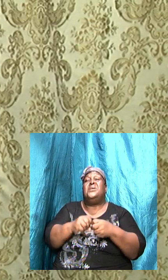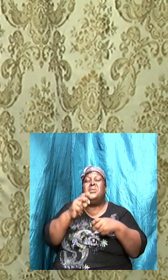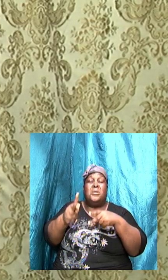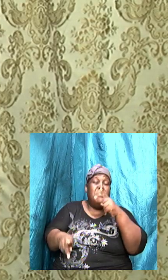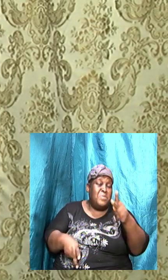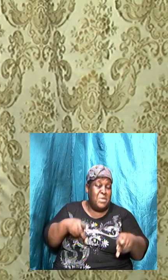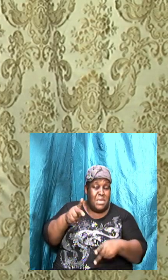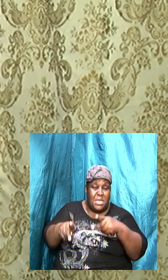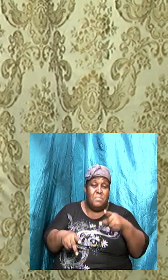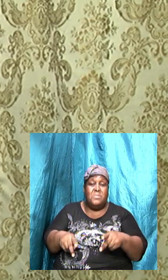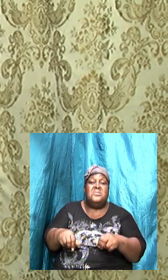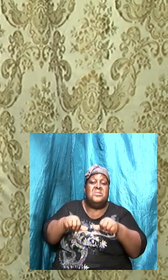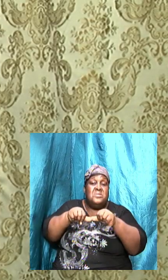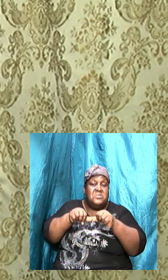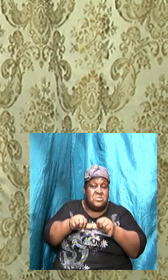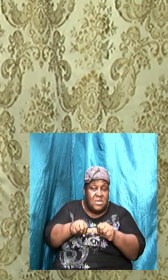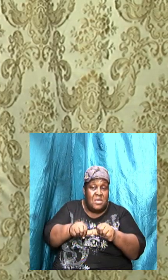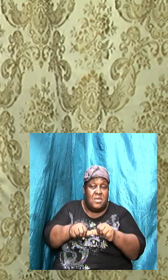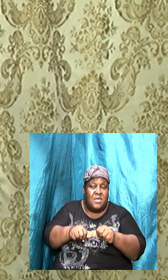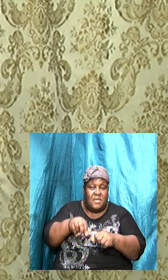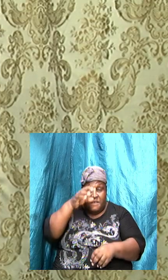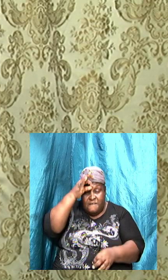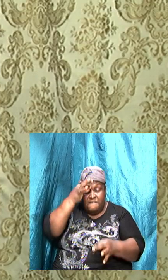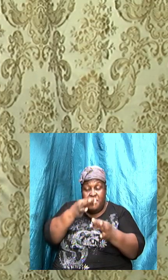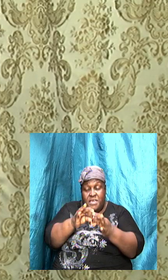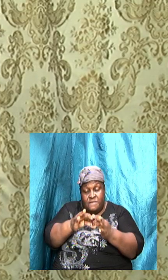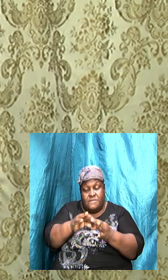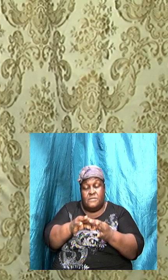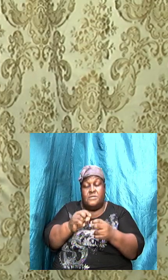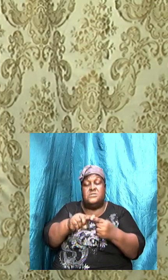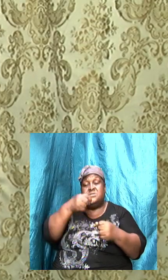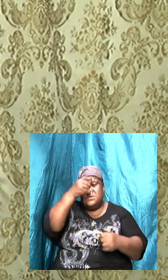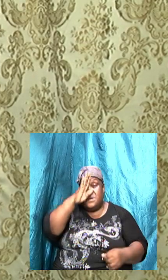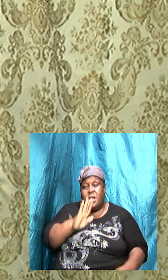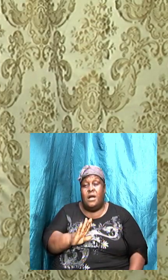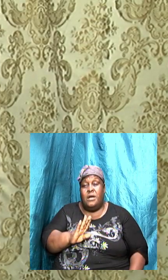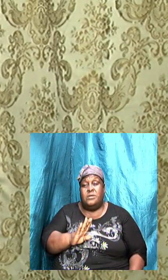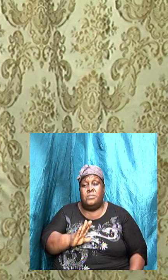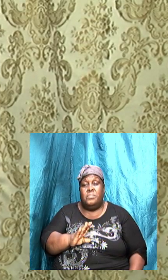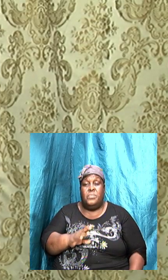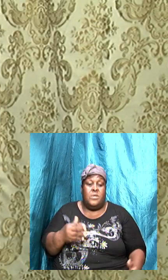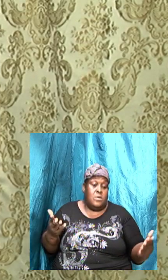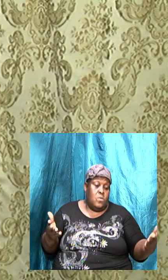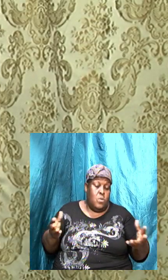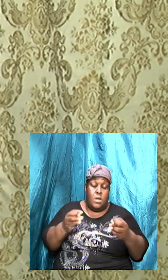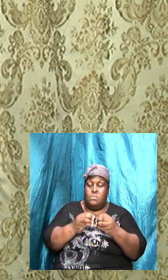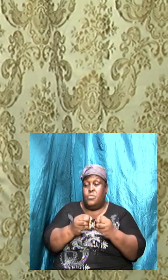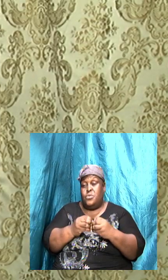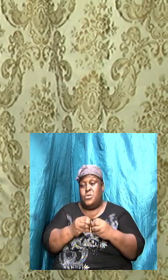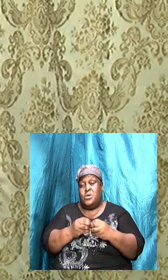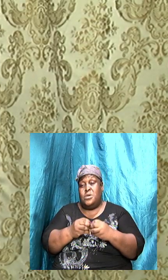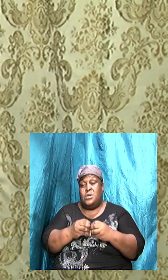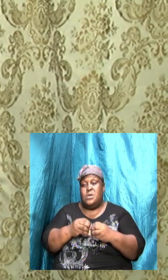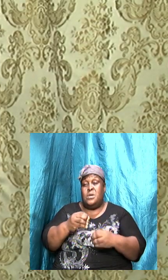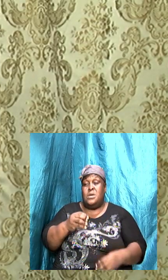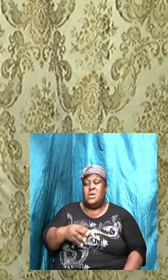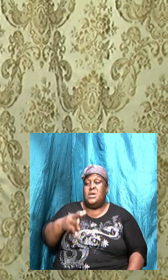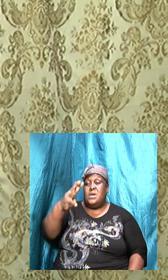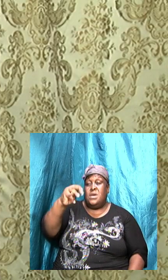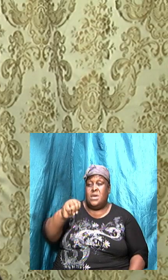people maintained their faithfulness to God. And what was more, Smyrna